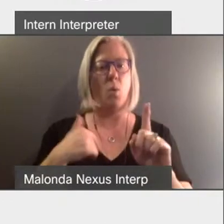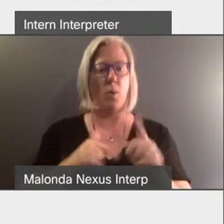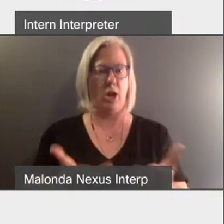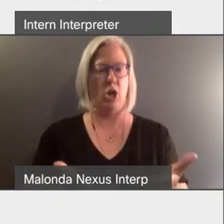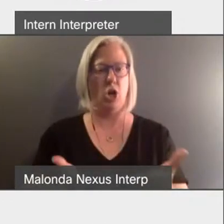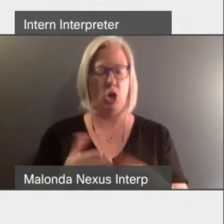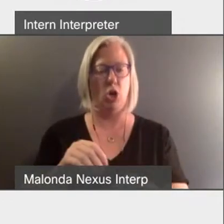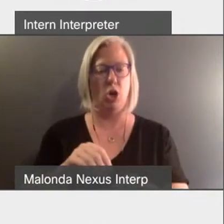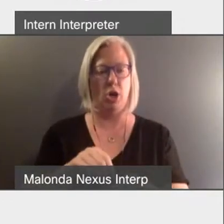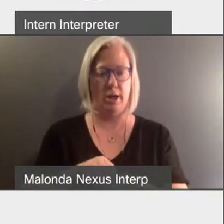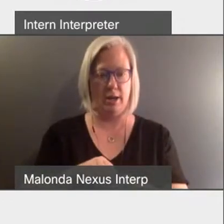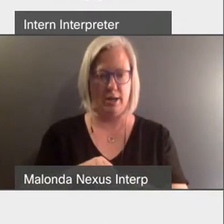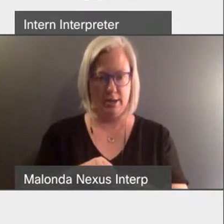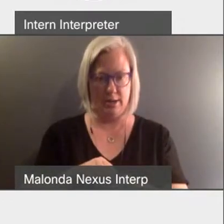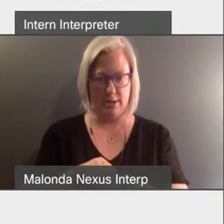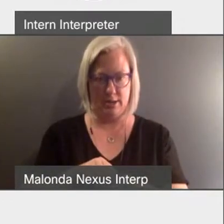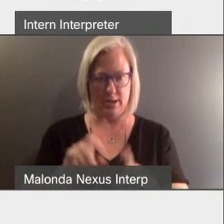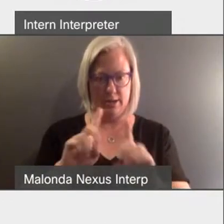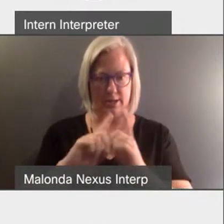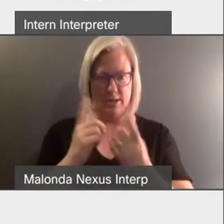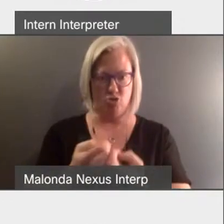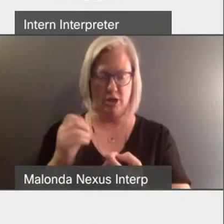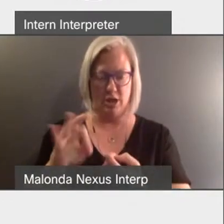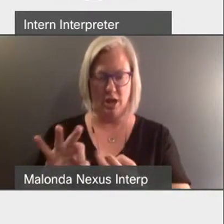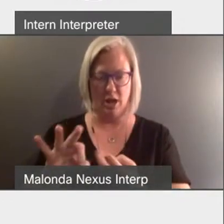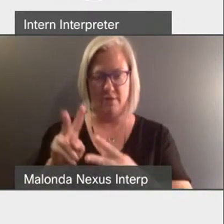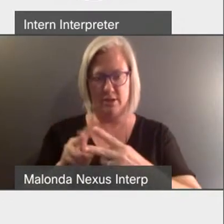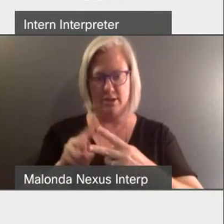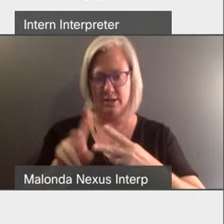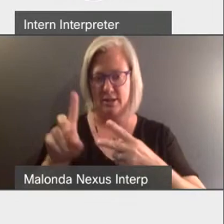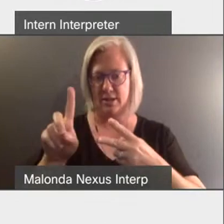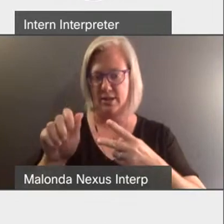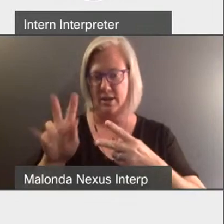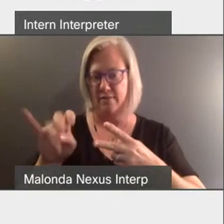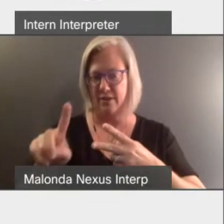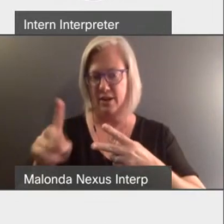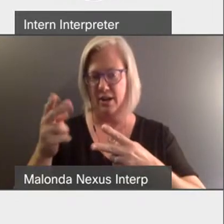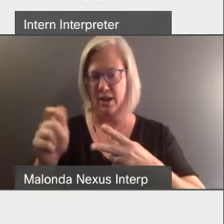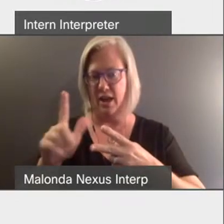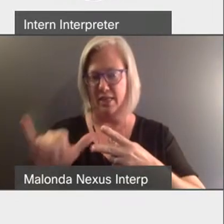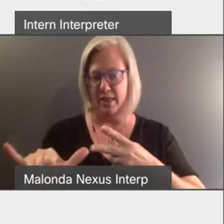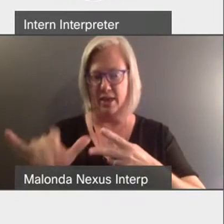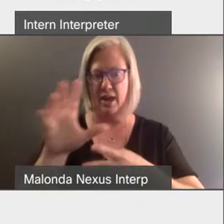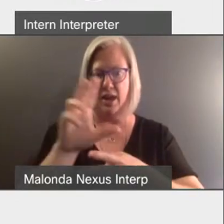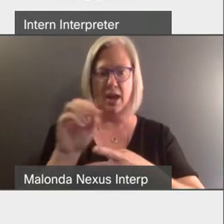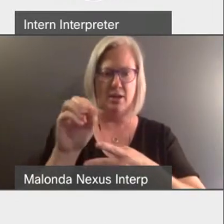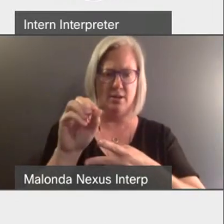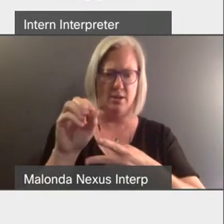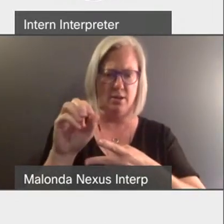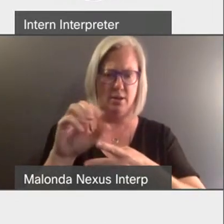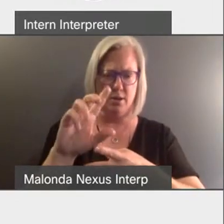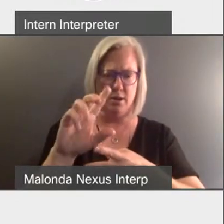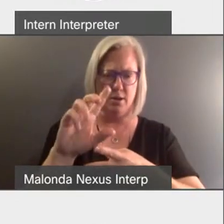Representative Valdenia Wynn and Senator David Haley, who's right back over here to our left.